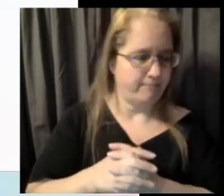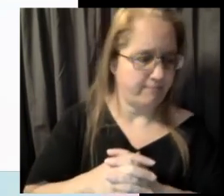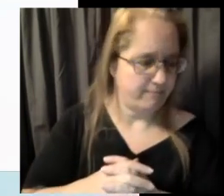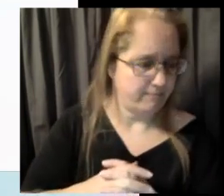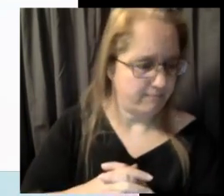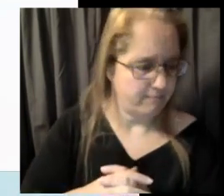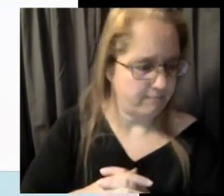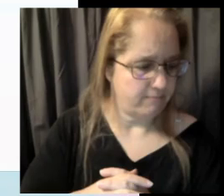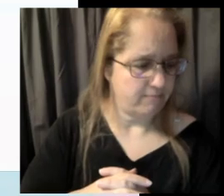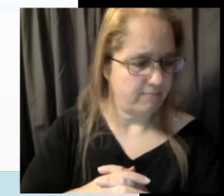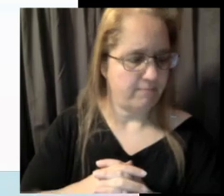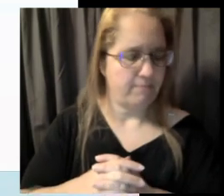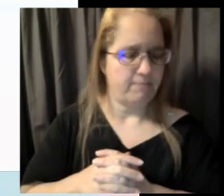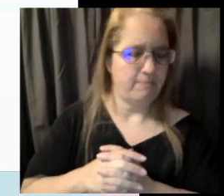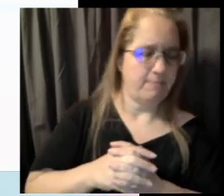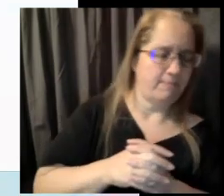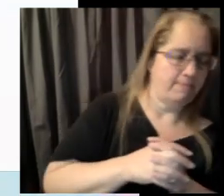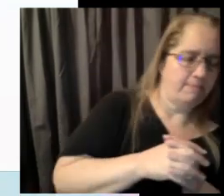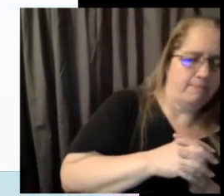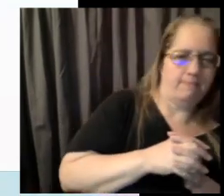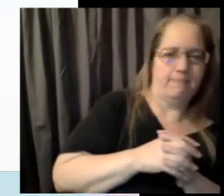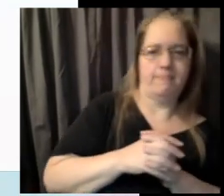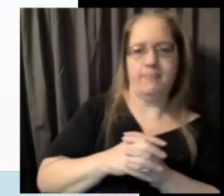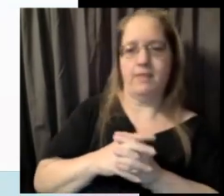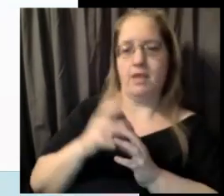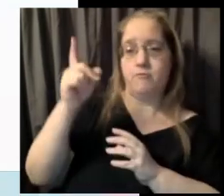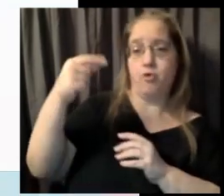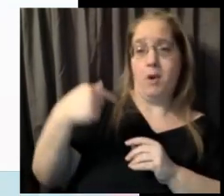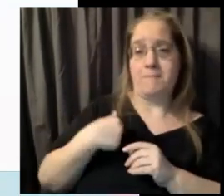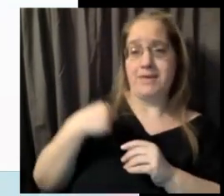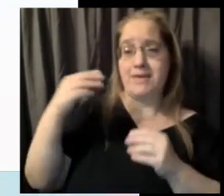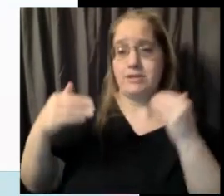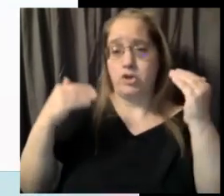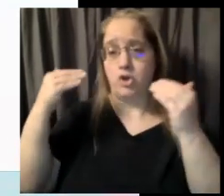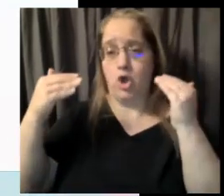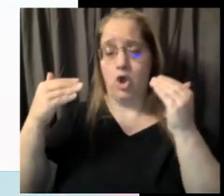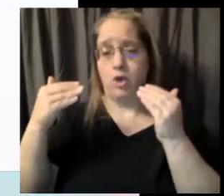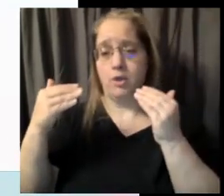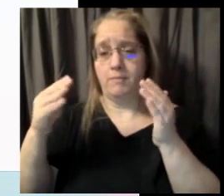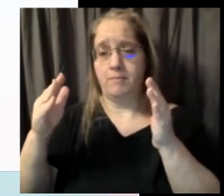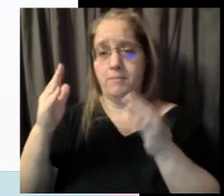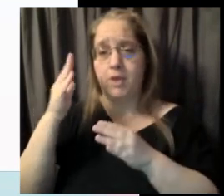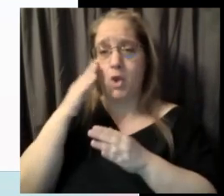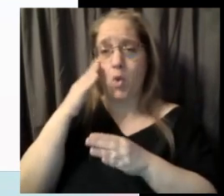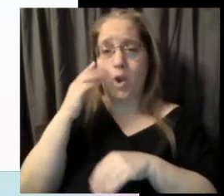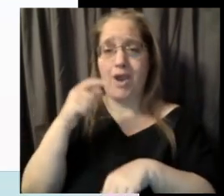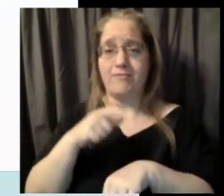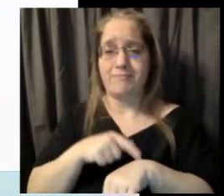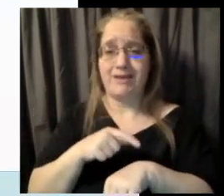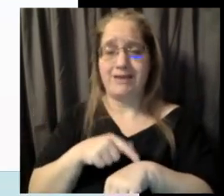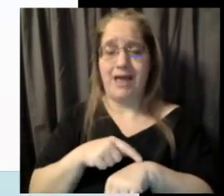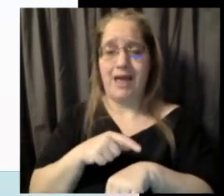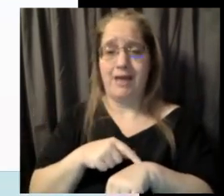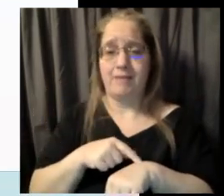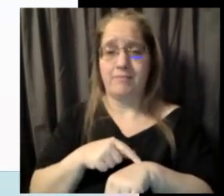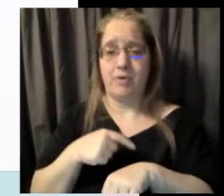Wanda. no, I was gonna say for me, as an adult, just being mindful of my time is a stickler for me. So I